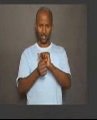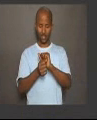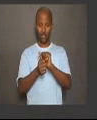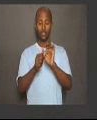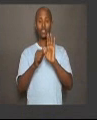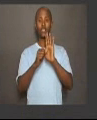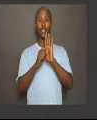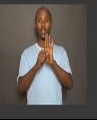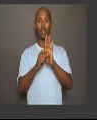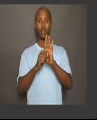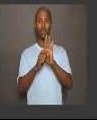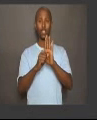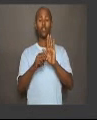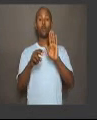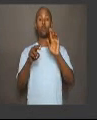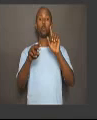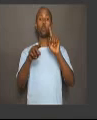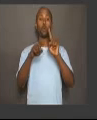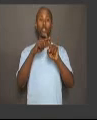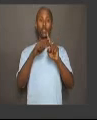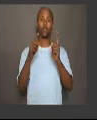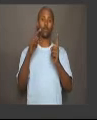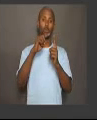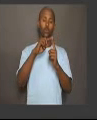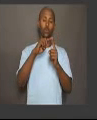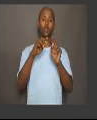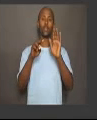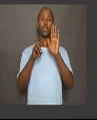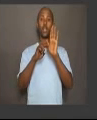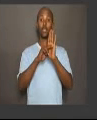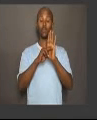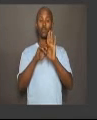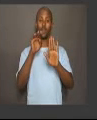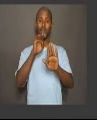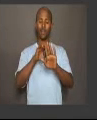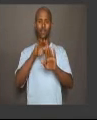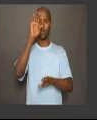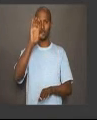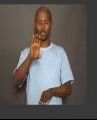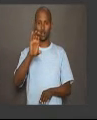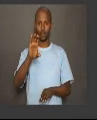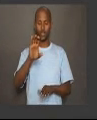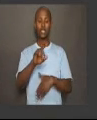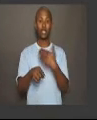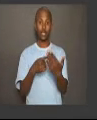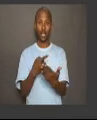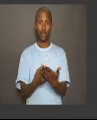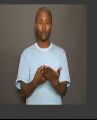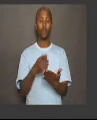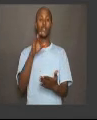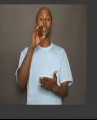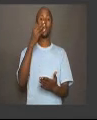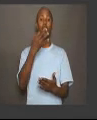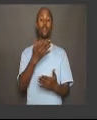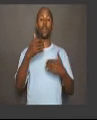sign from positive to negative at C, then f has